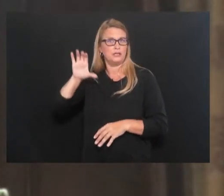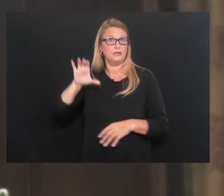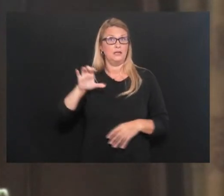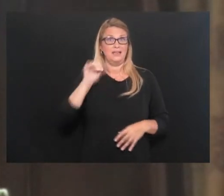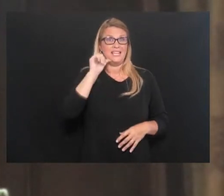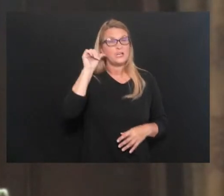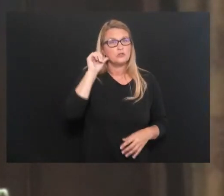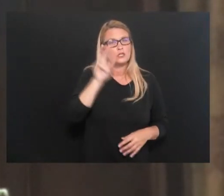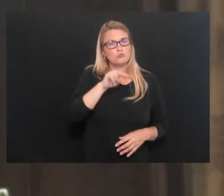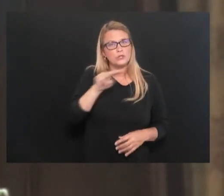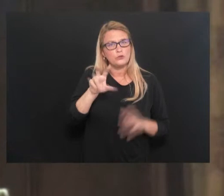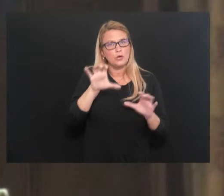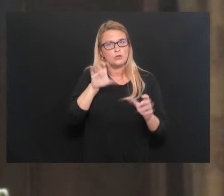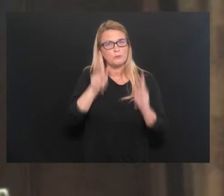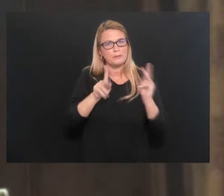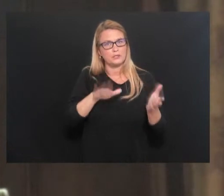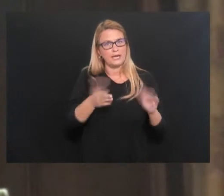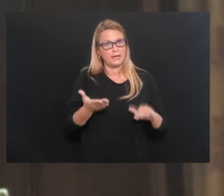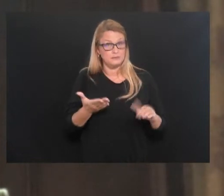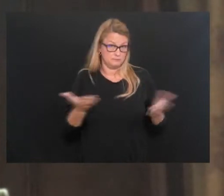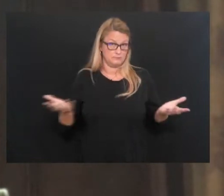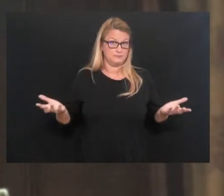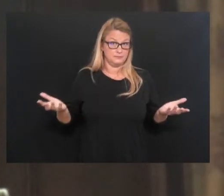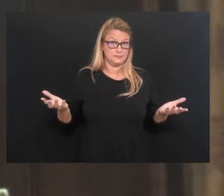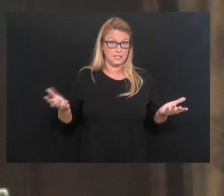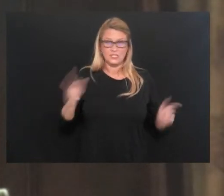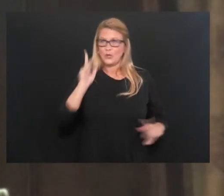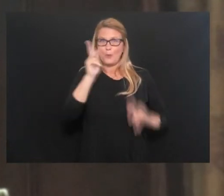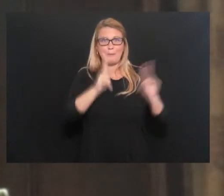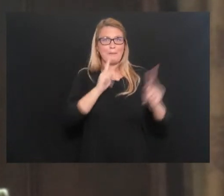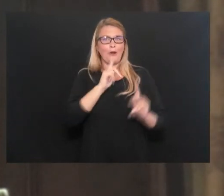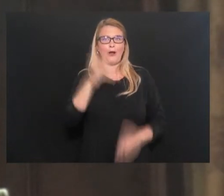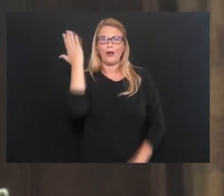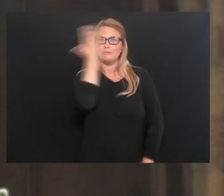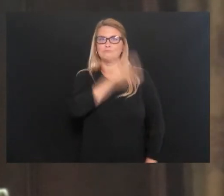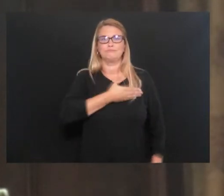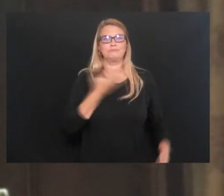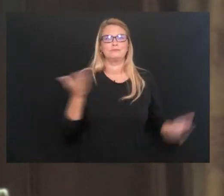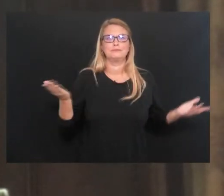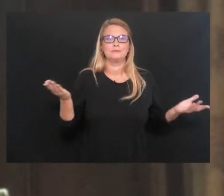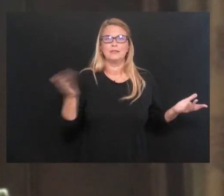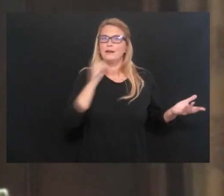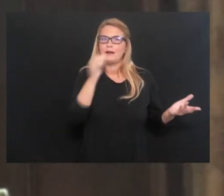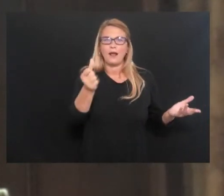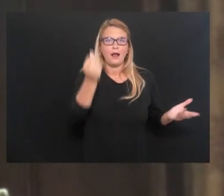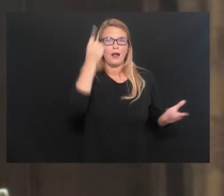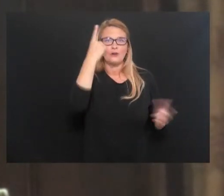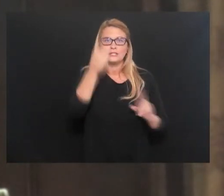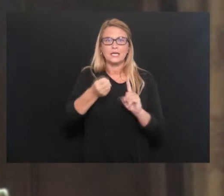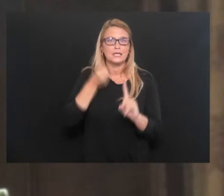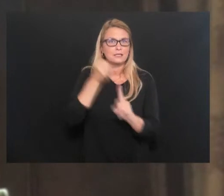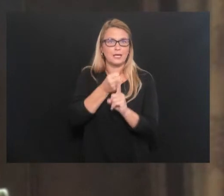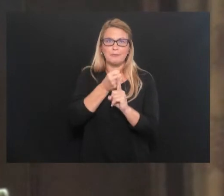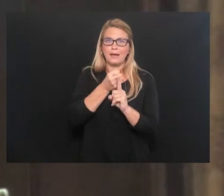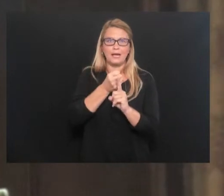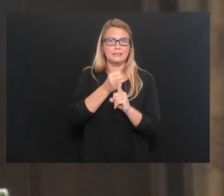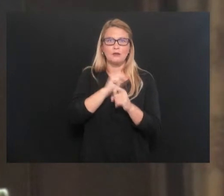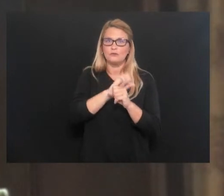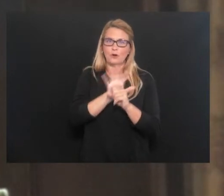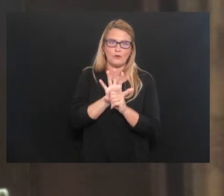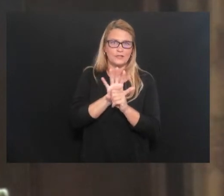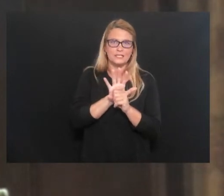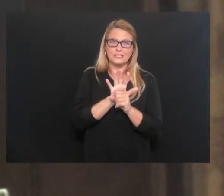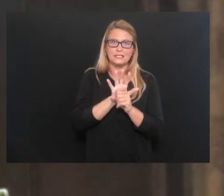we have become sort of callous and not really understanding the real impact of this. But in